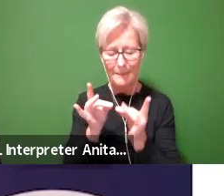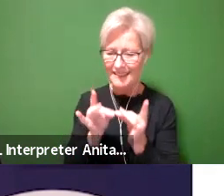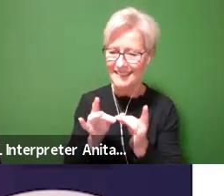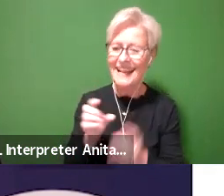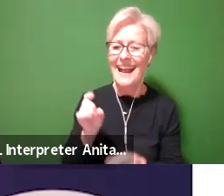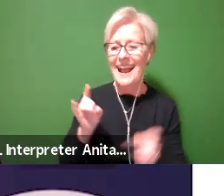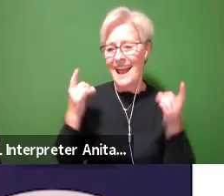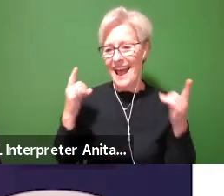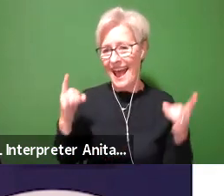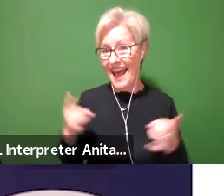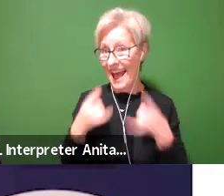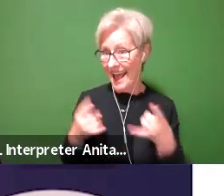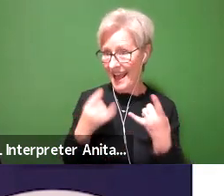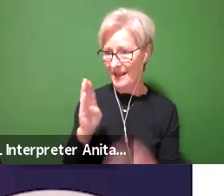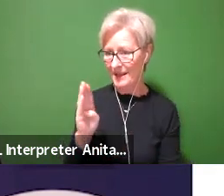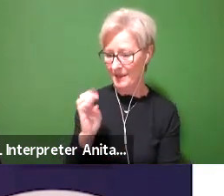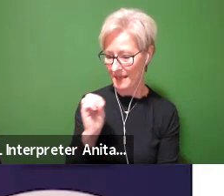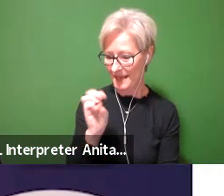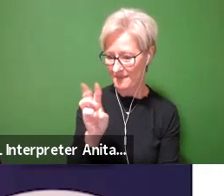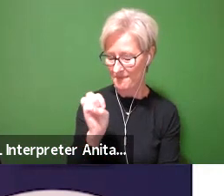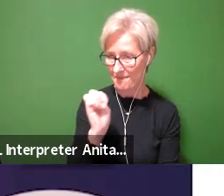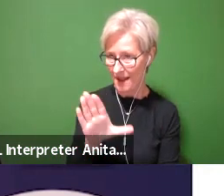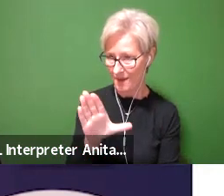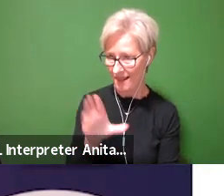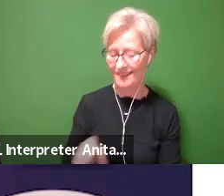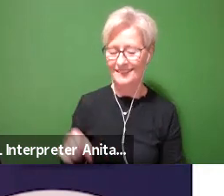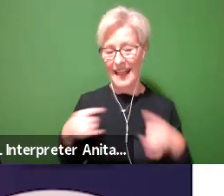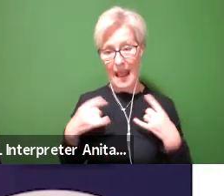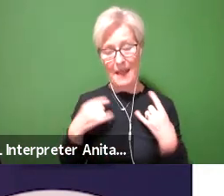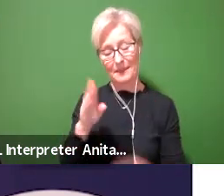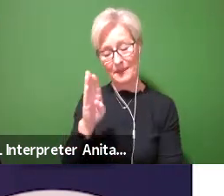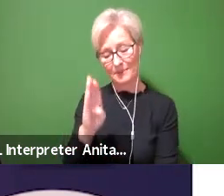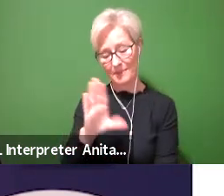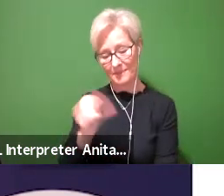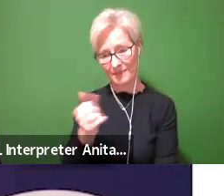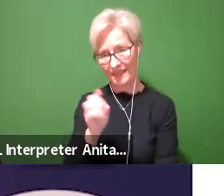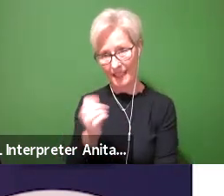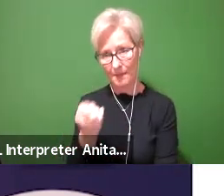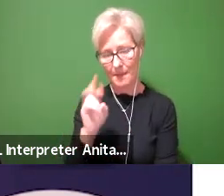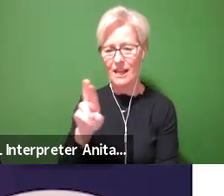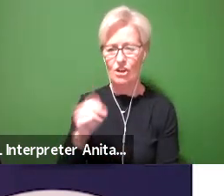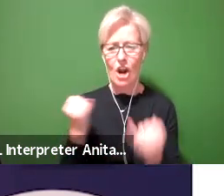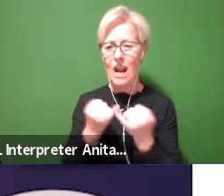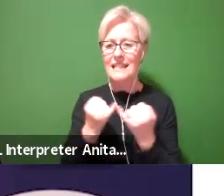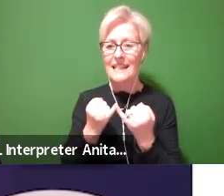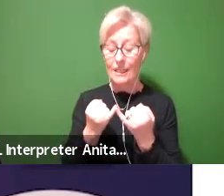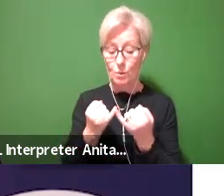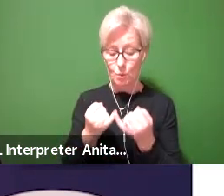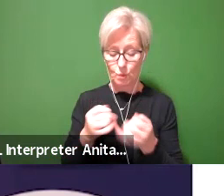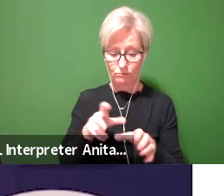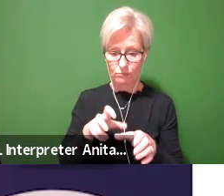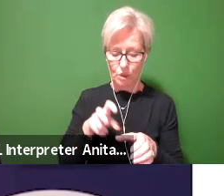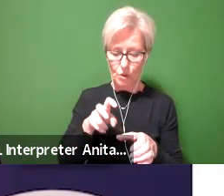always describe it to women as you've got your pelvic floor and muscles, and then sitting on top of the pelvic floor, you've got your bladder,